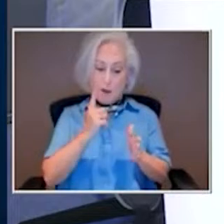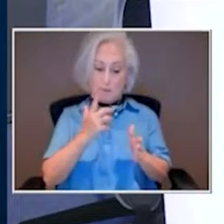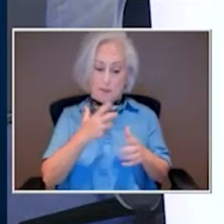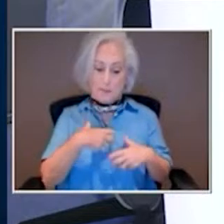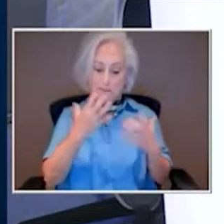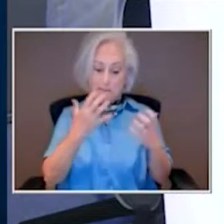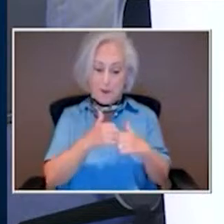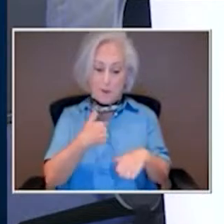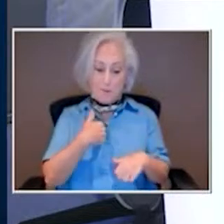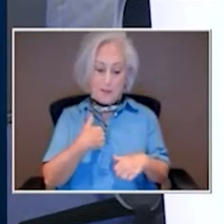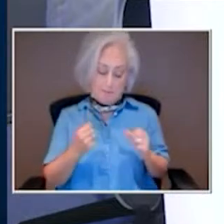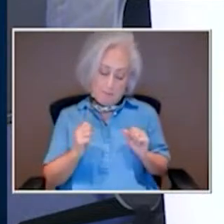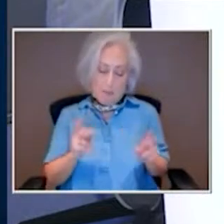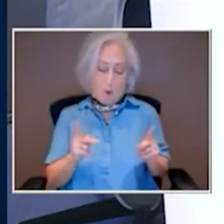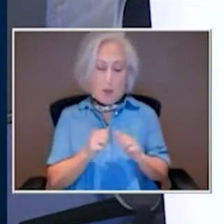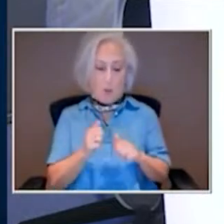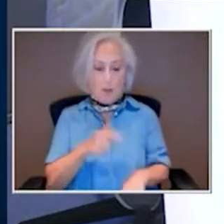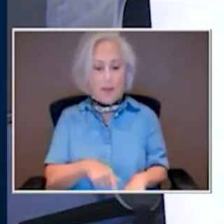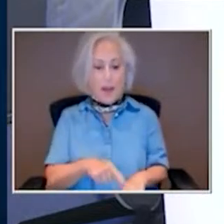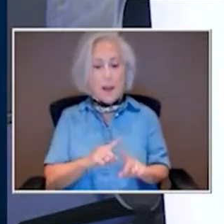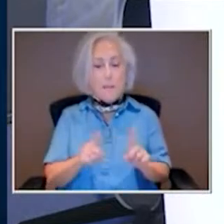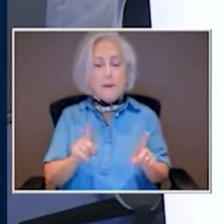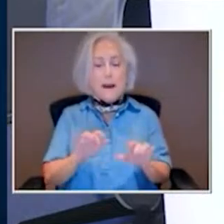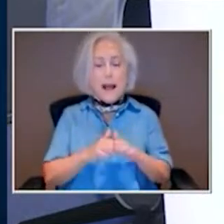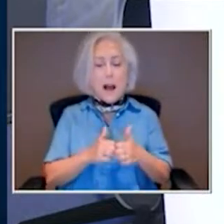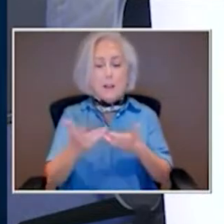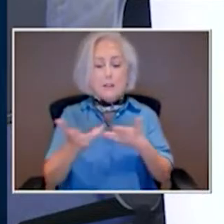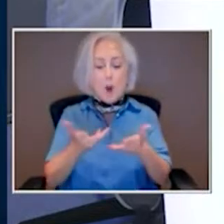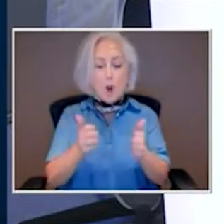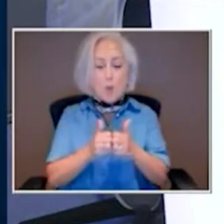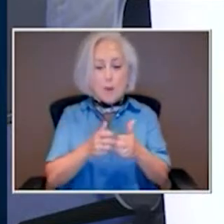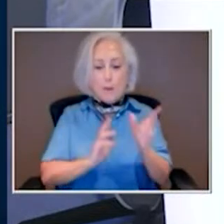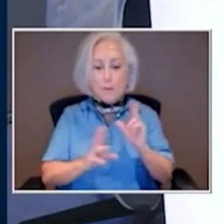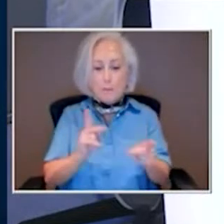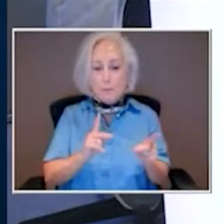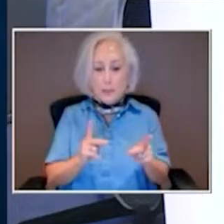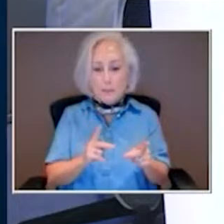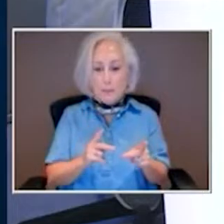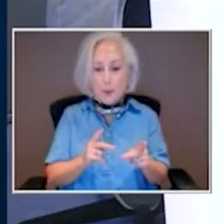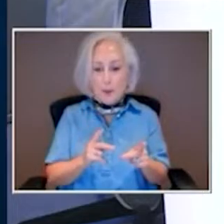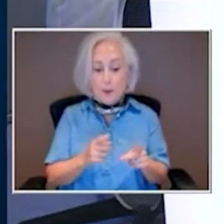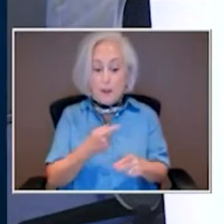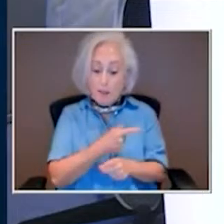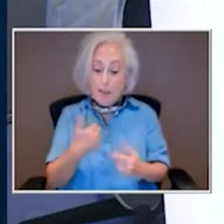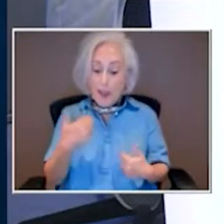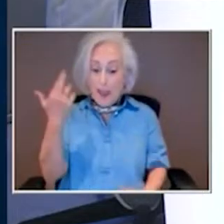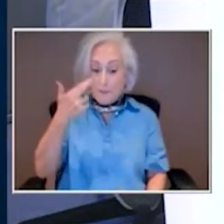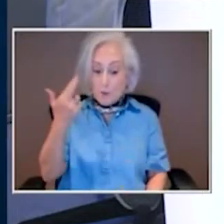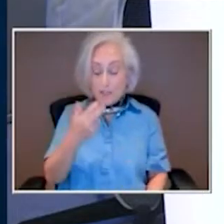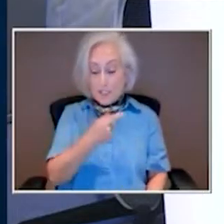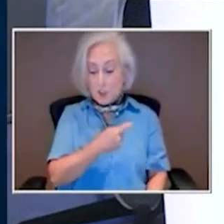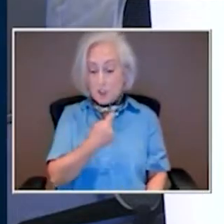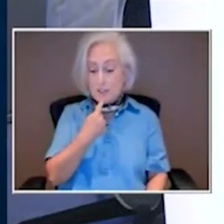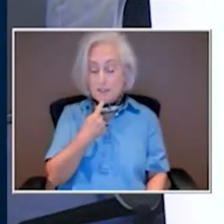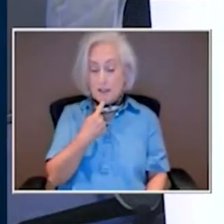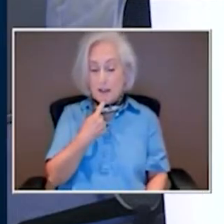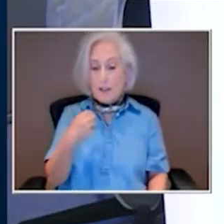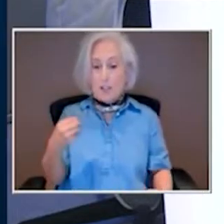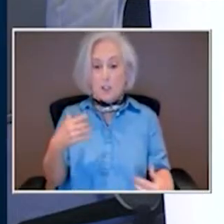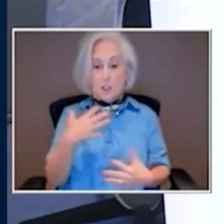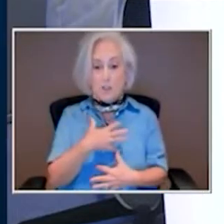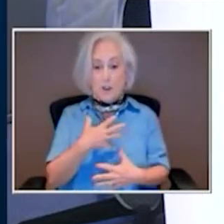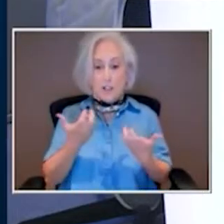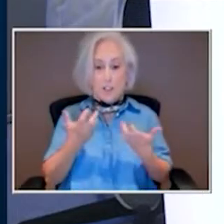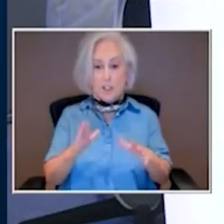okay with that. But how do you have conversations with people where you're not, they have their own reasons, and her reason was that she's afraid, she doesn't want to find